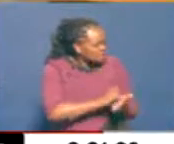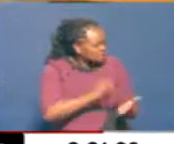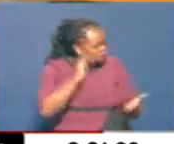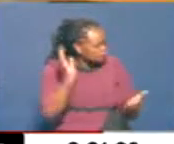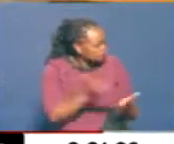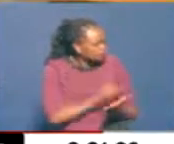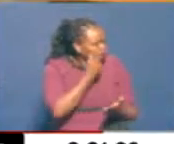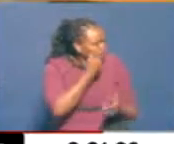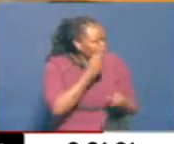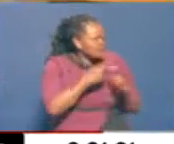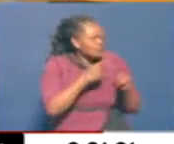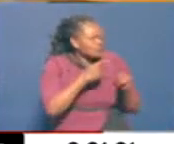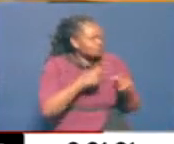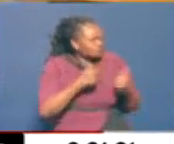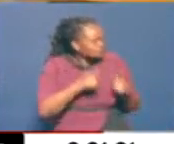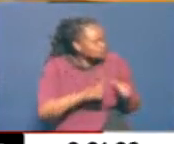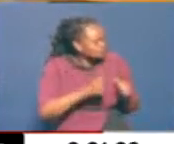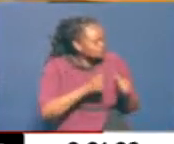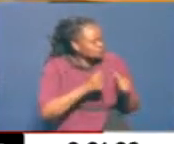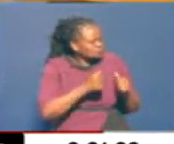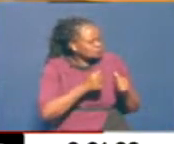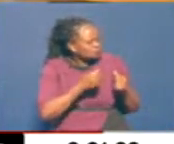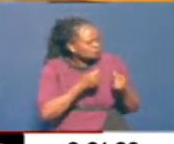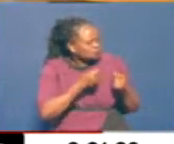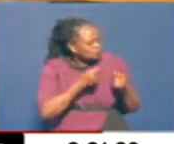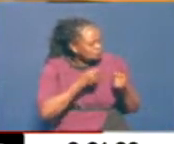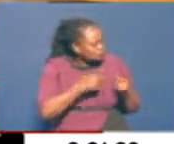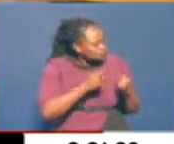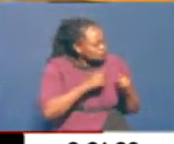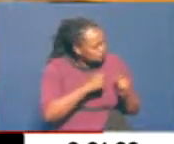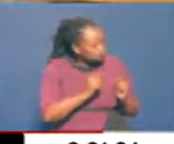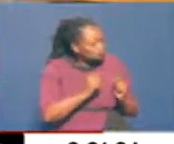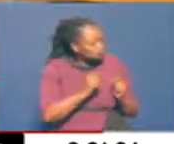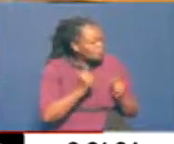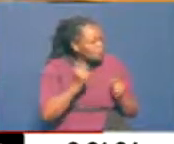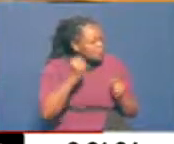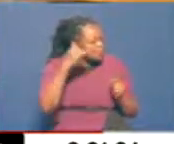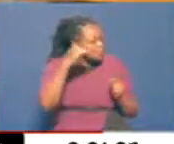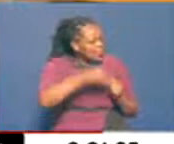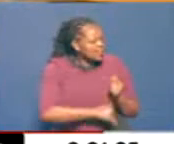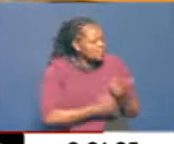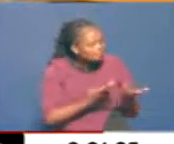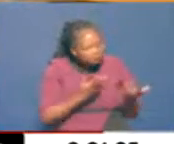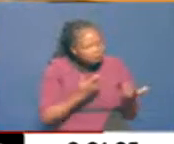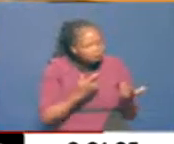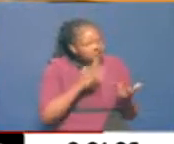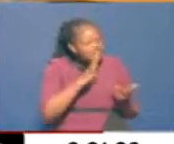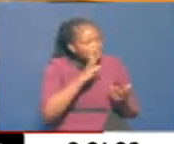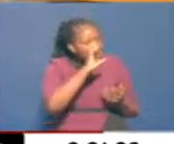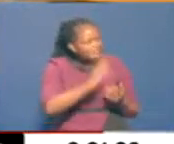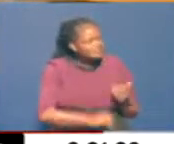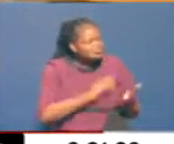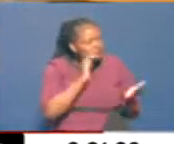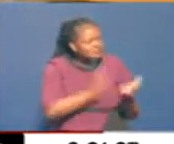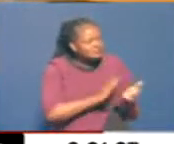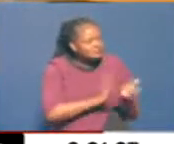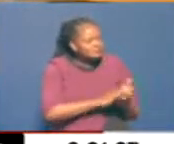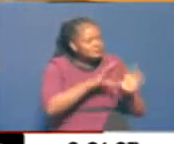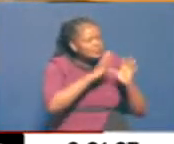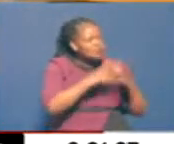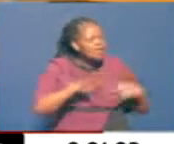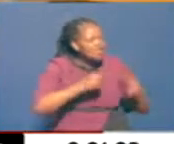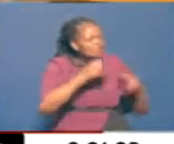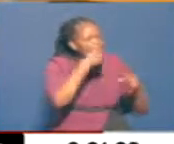we are still struggling with flattening our curve. We are still above the 5% recommended by the World Health Organization. Is